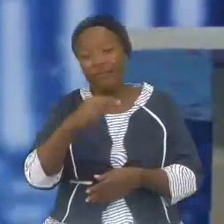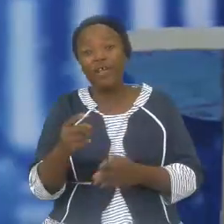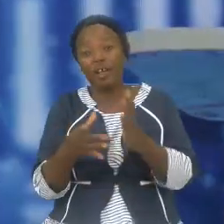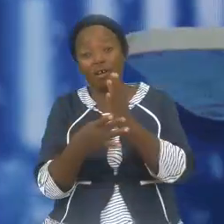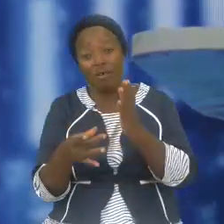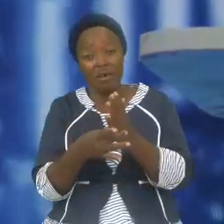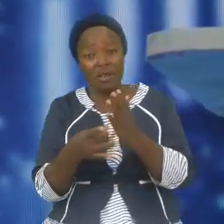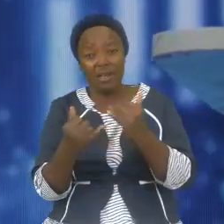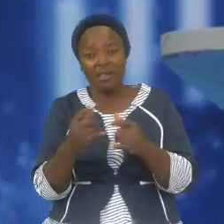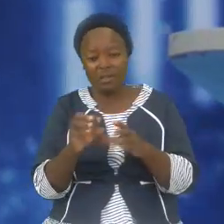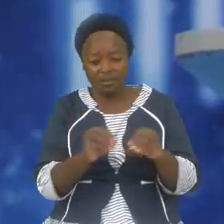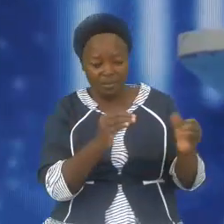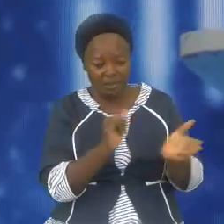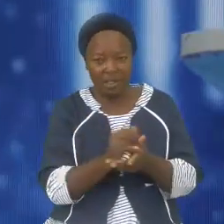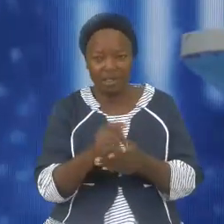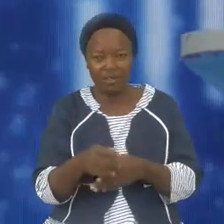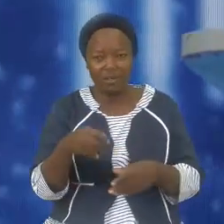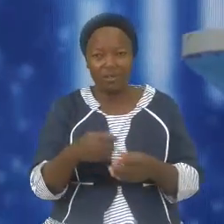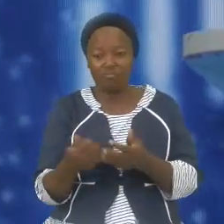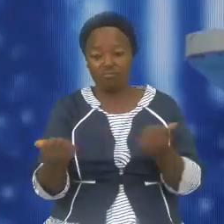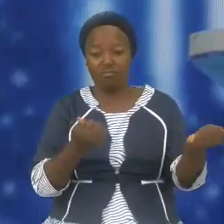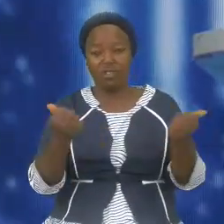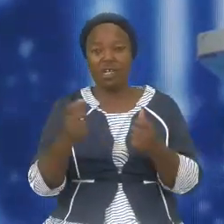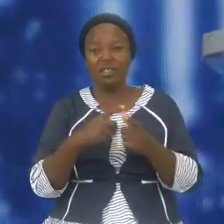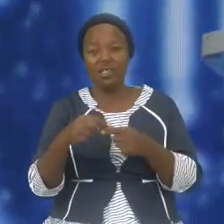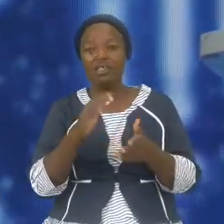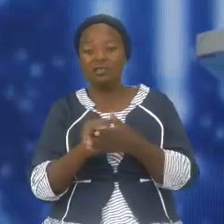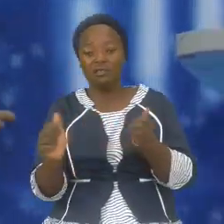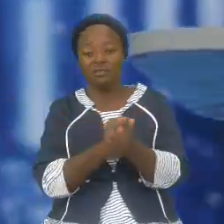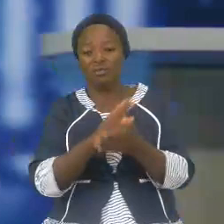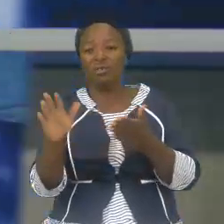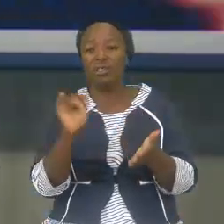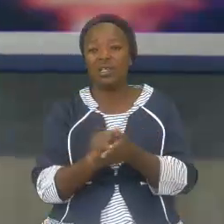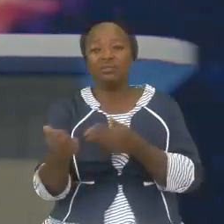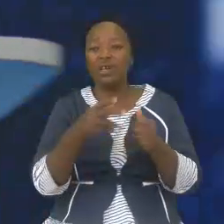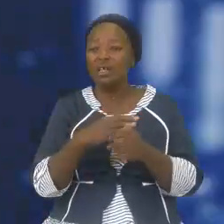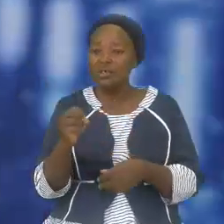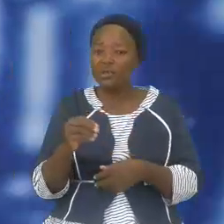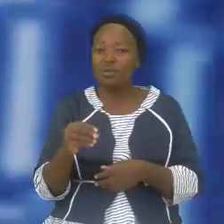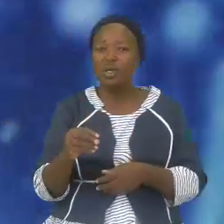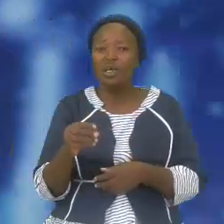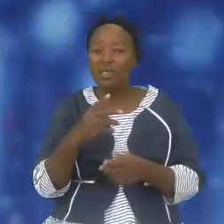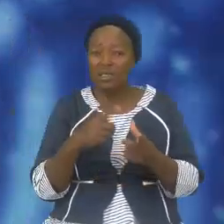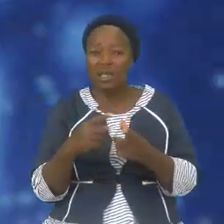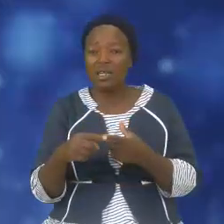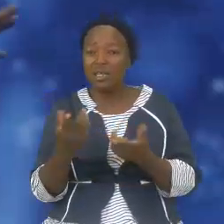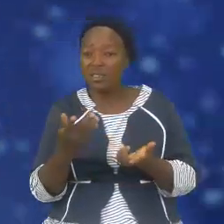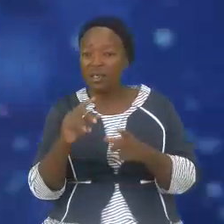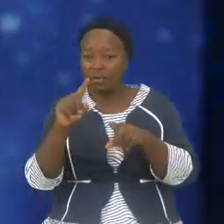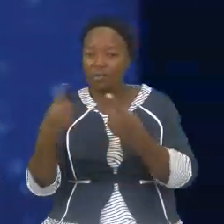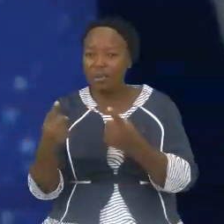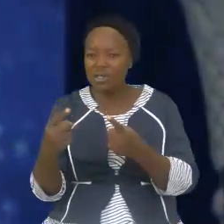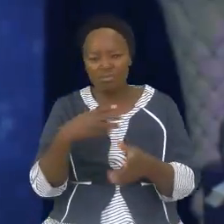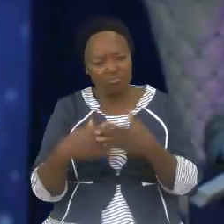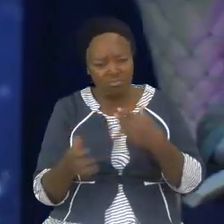know, you put that in your vehicle and the whole thing knocks off. And so they seem to, they want to hurry. Hey, give me quickly whatever